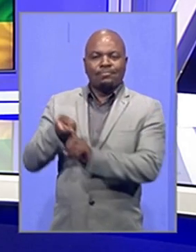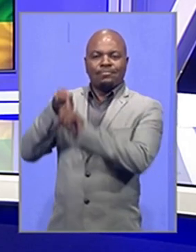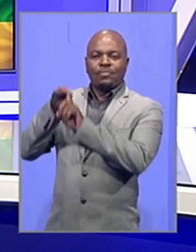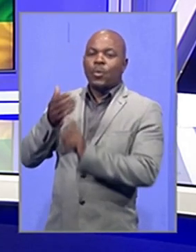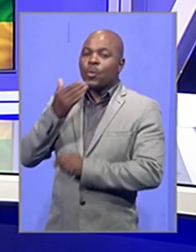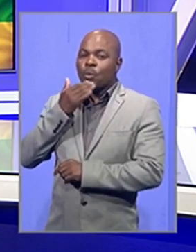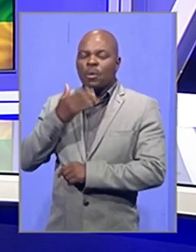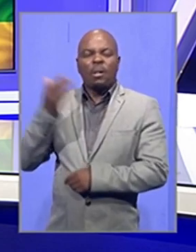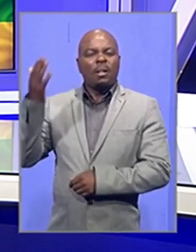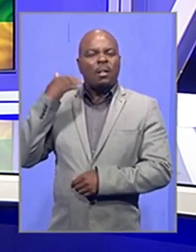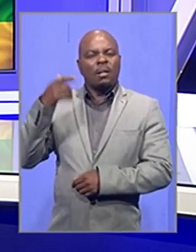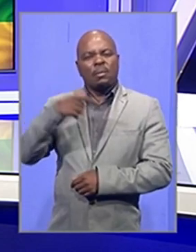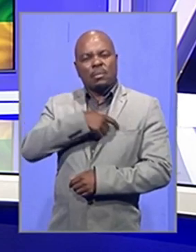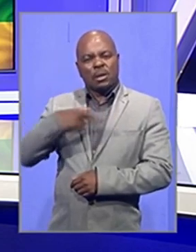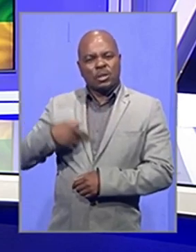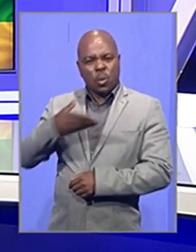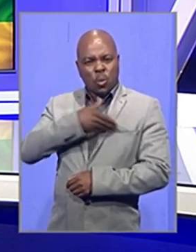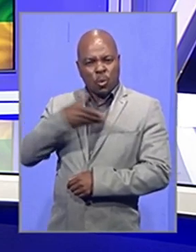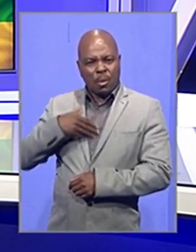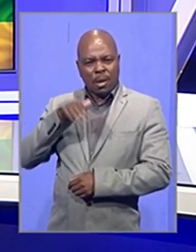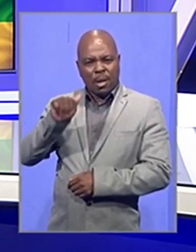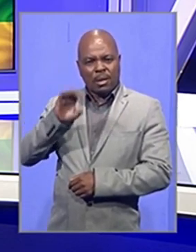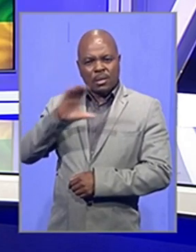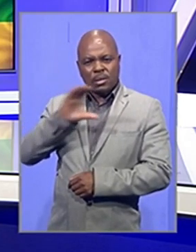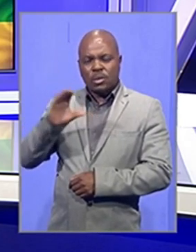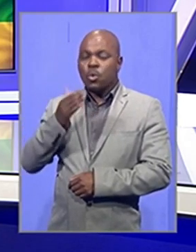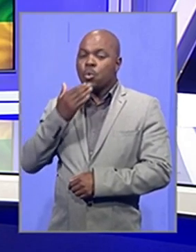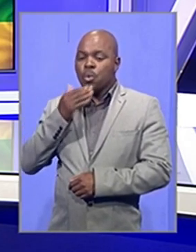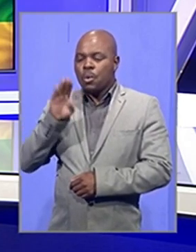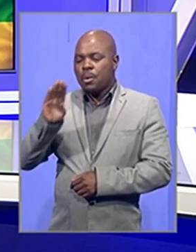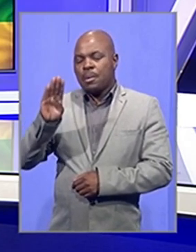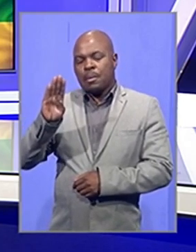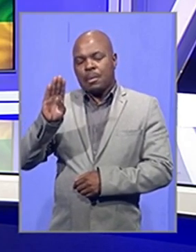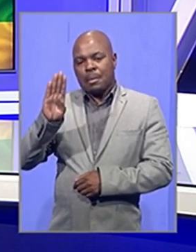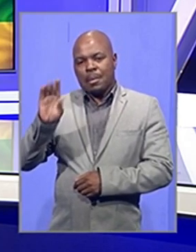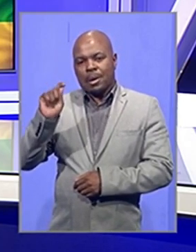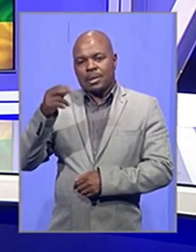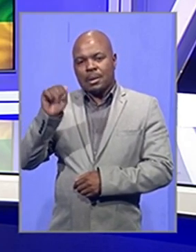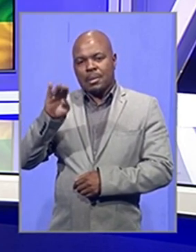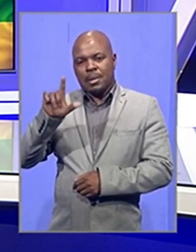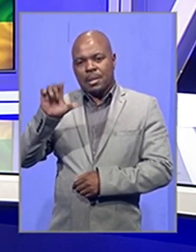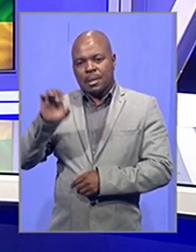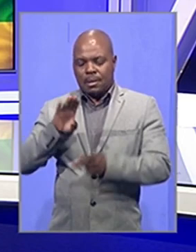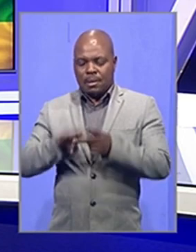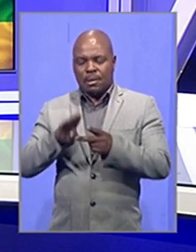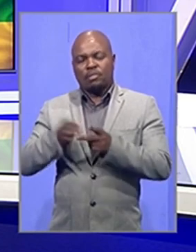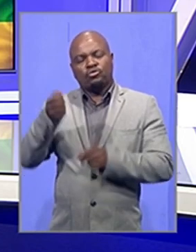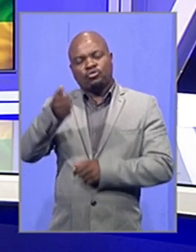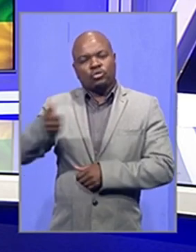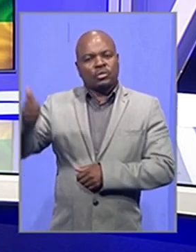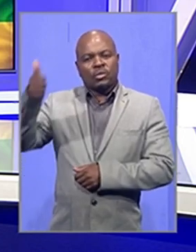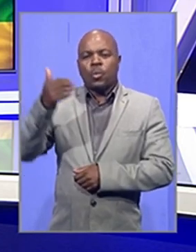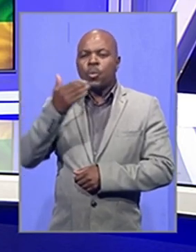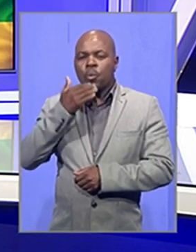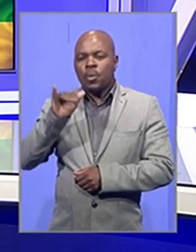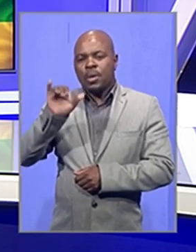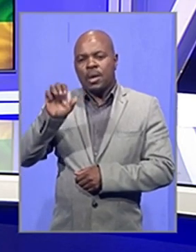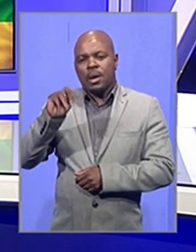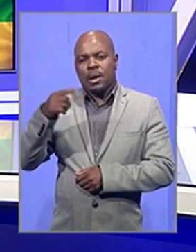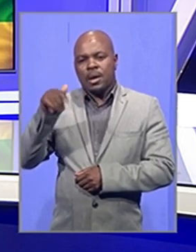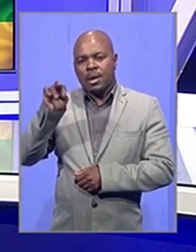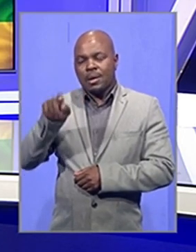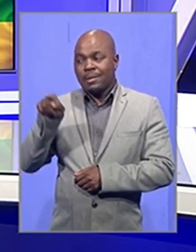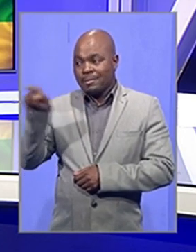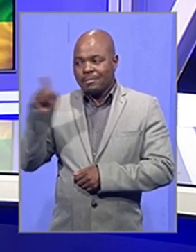mo president wa maloba wa leki ya basadi ya ANC ba Thabile Dlamini le semesegolo sa maloba sa lekoko Thoni Yengeni go ka nna